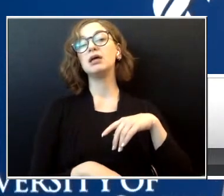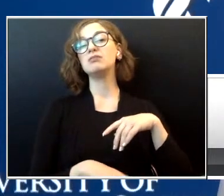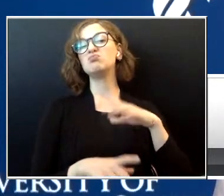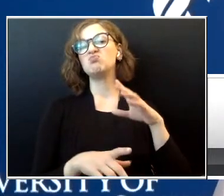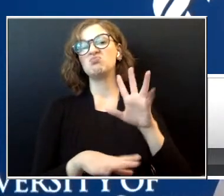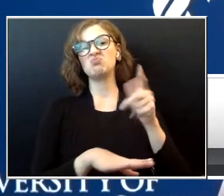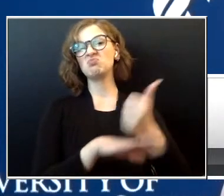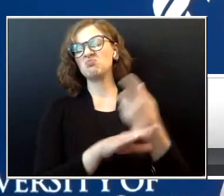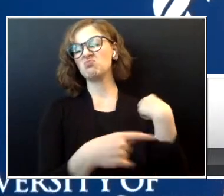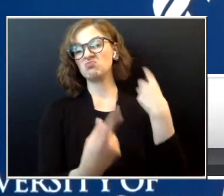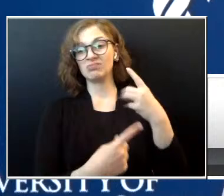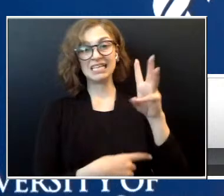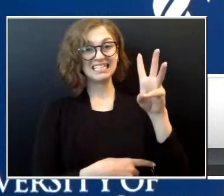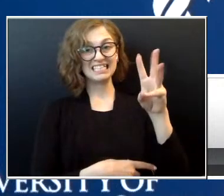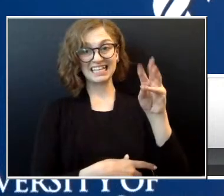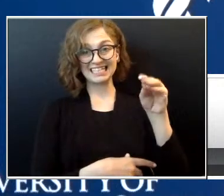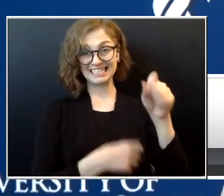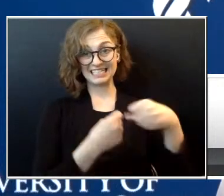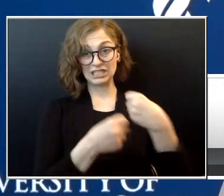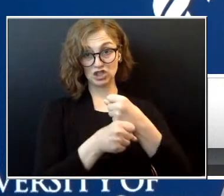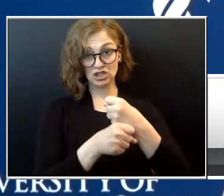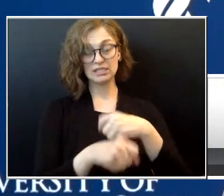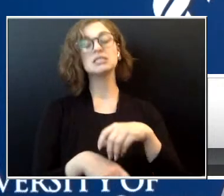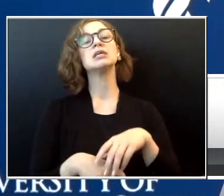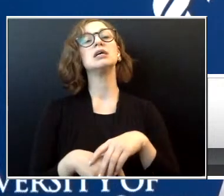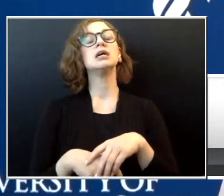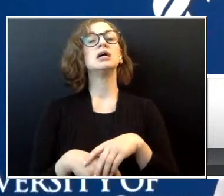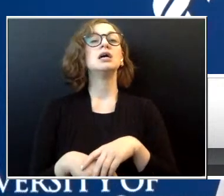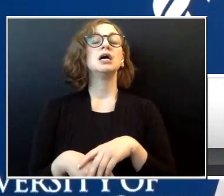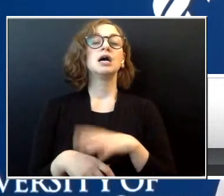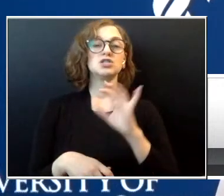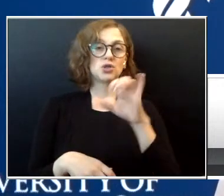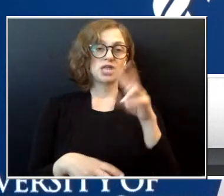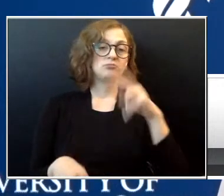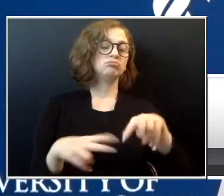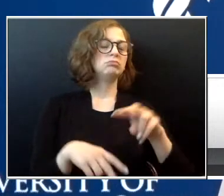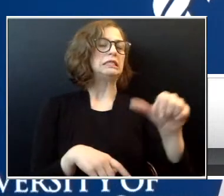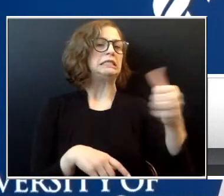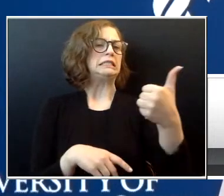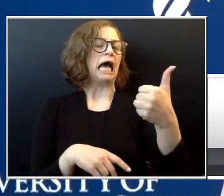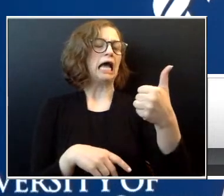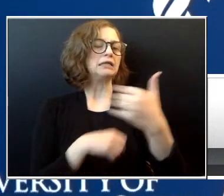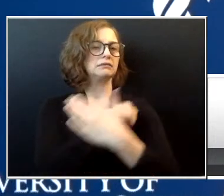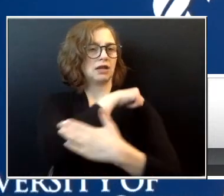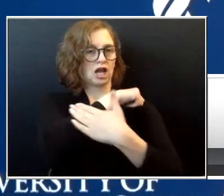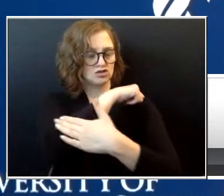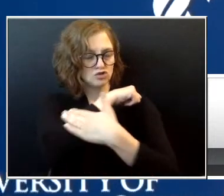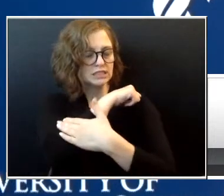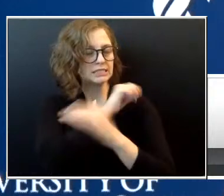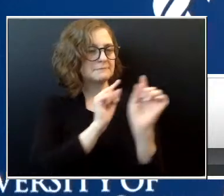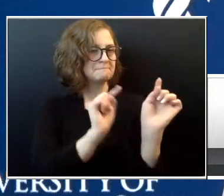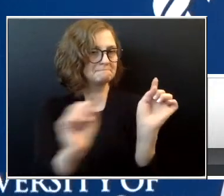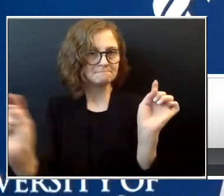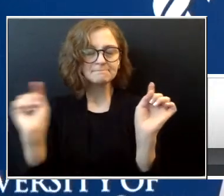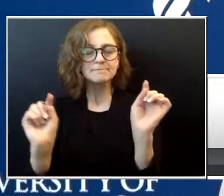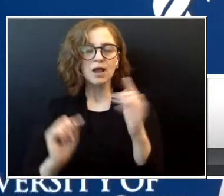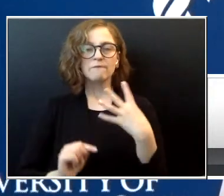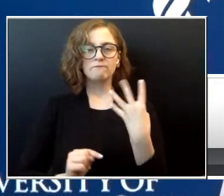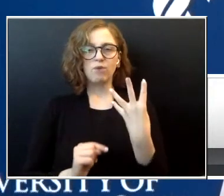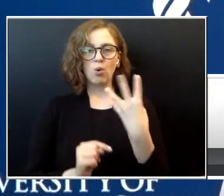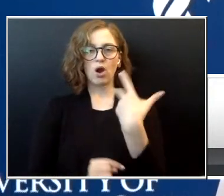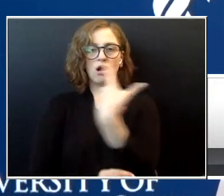what this essentially did was look at 10 different countries and looked at 4 immunization programs. So it didn't include the